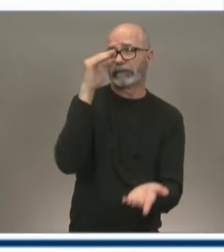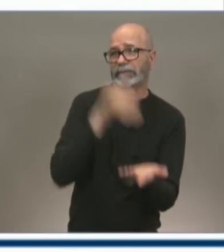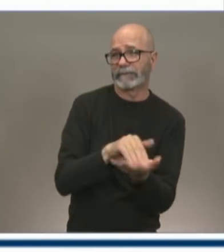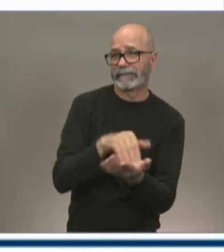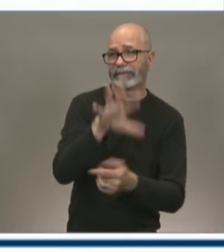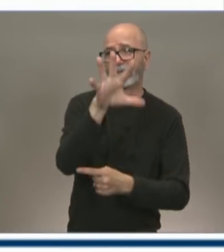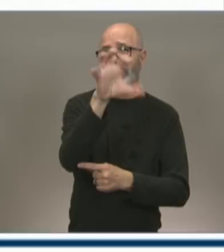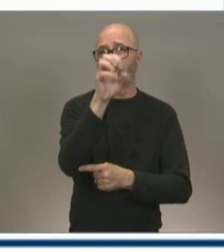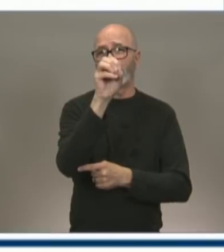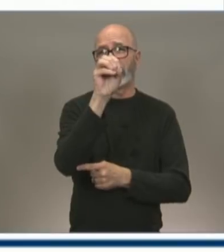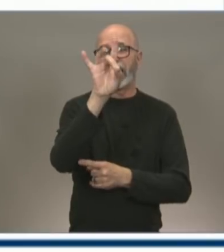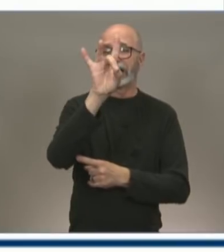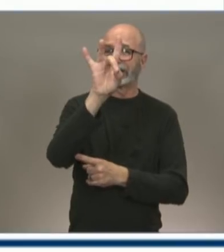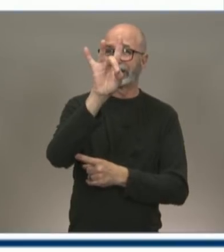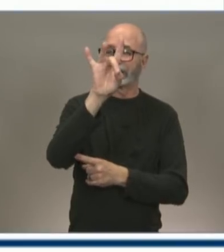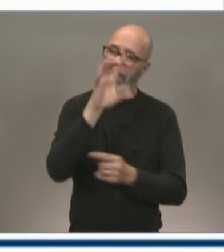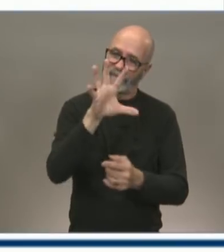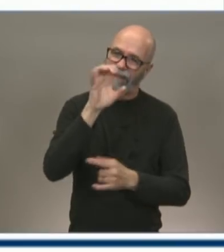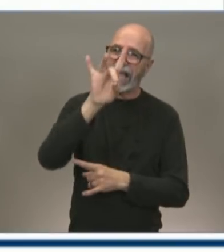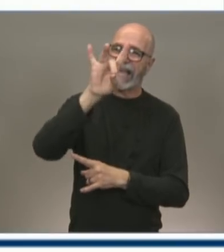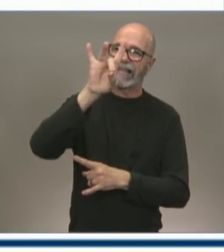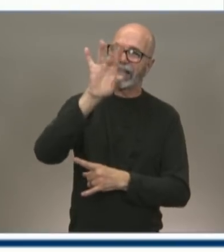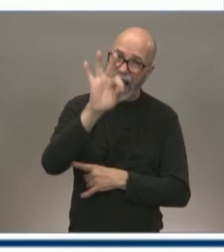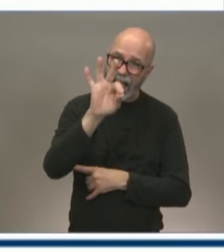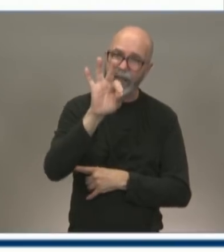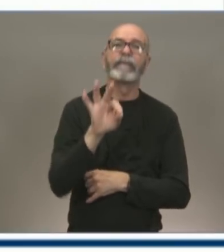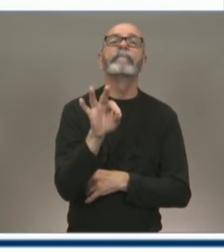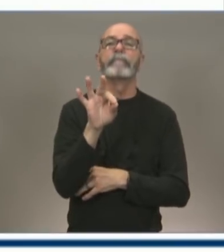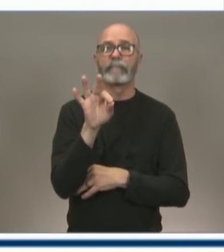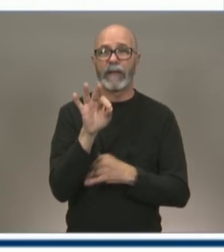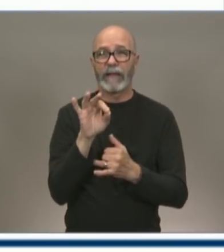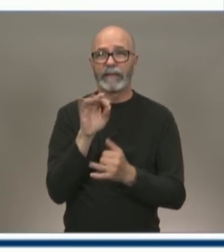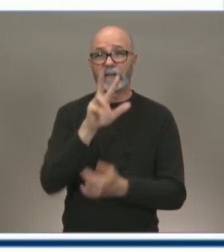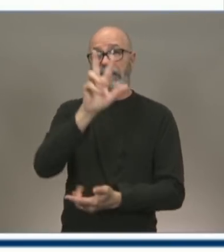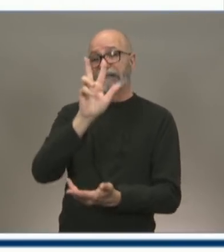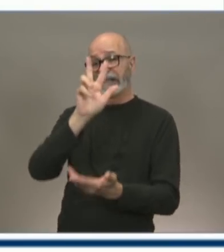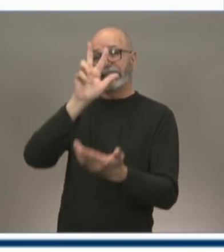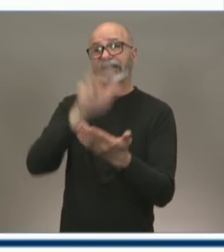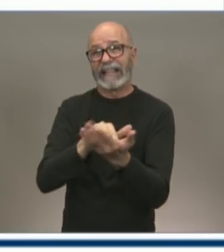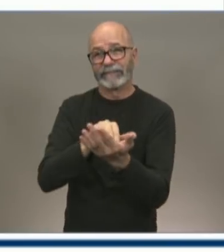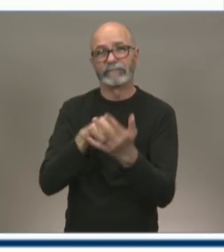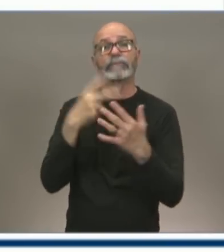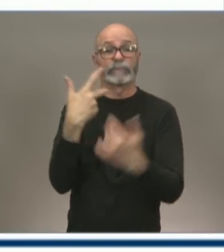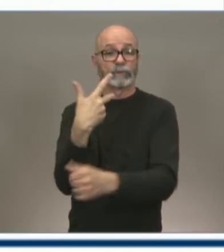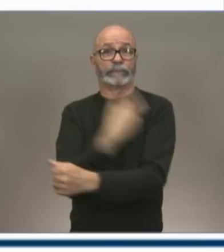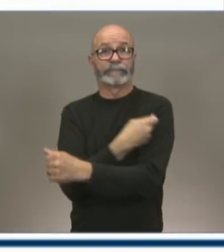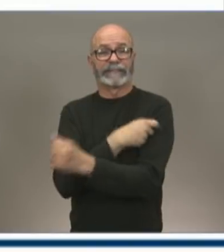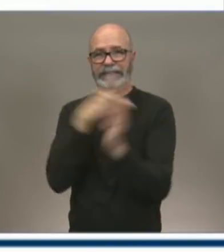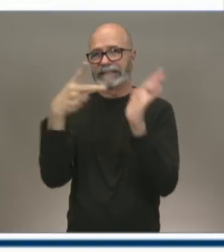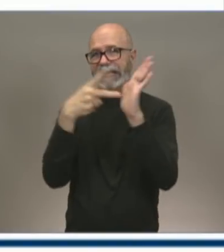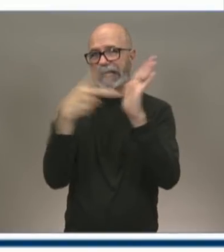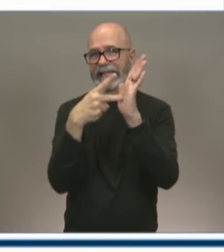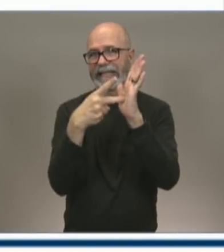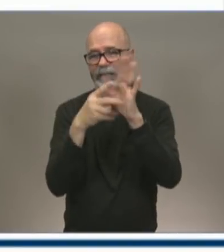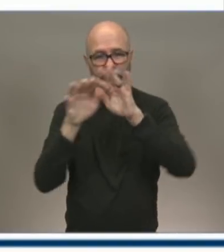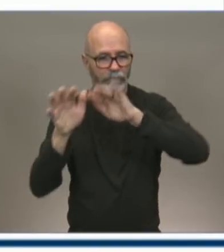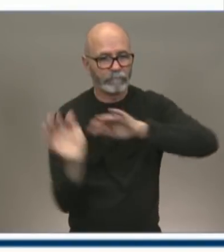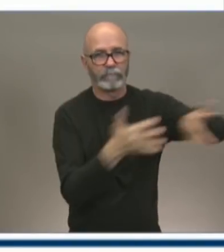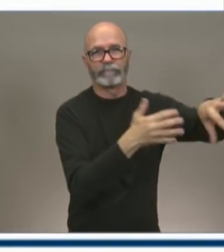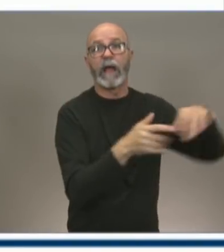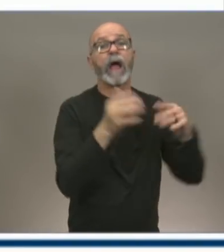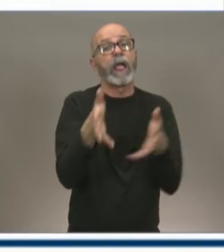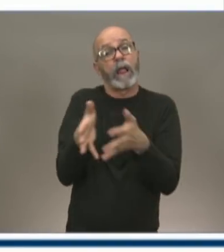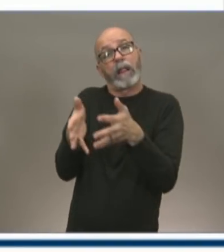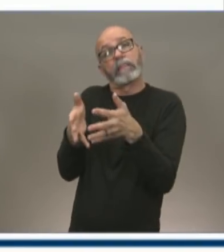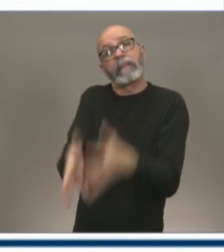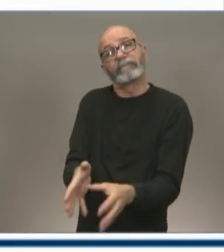14,589 doses. Almost 3,000 of those were second doses. Any remaining vaccine is scheduled to be used today and next